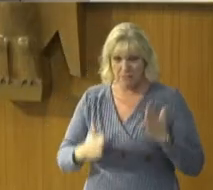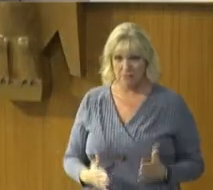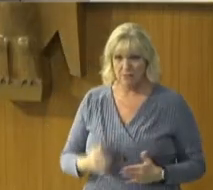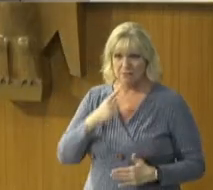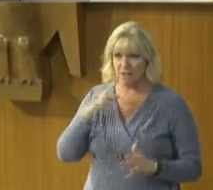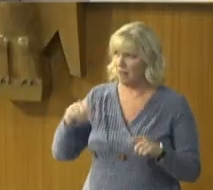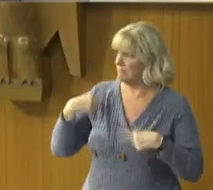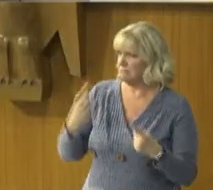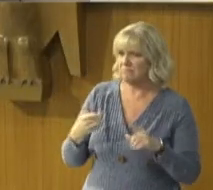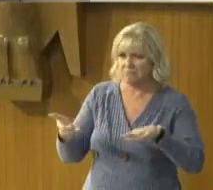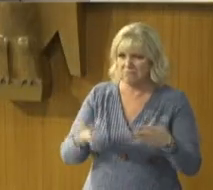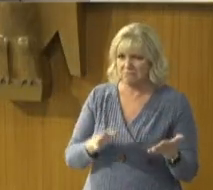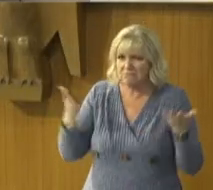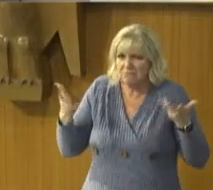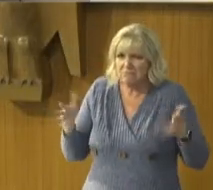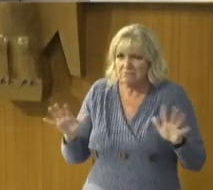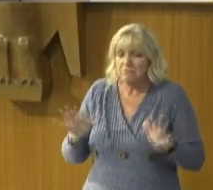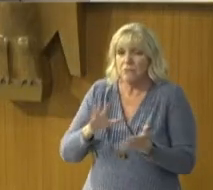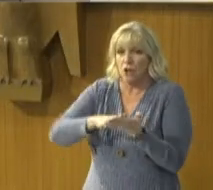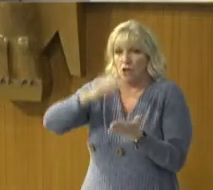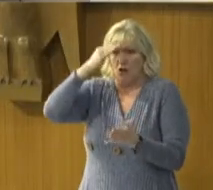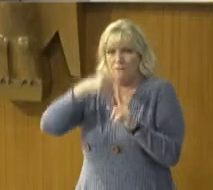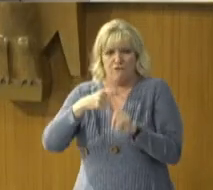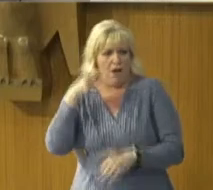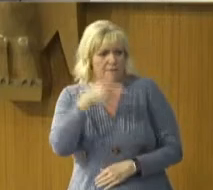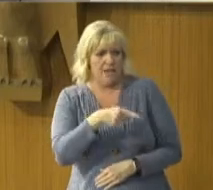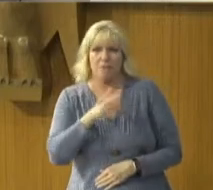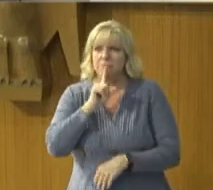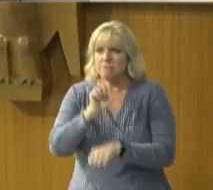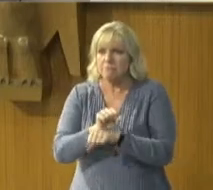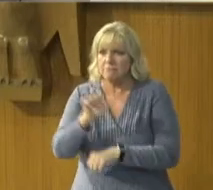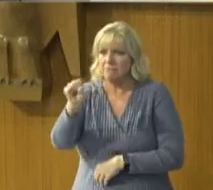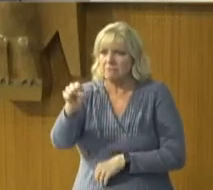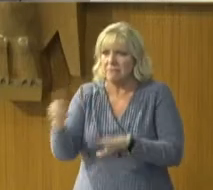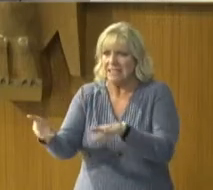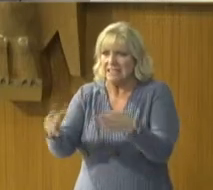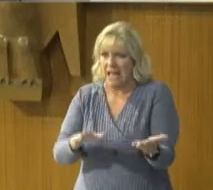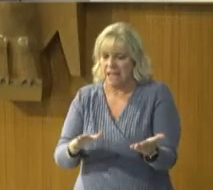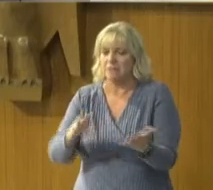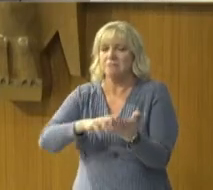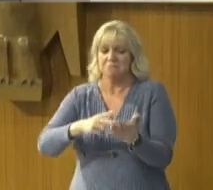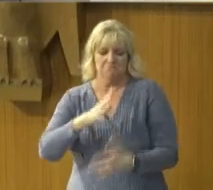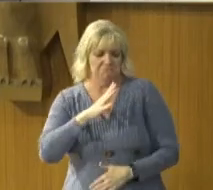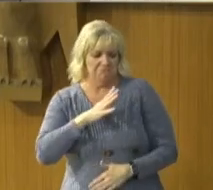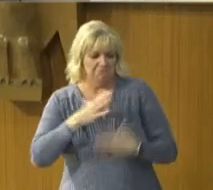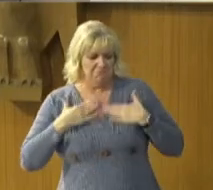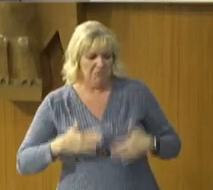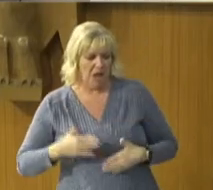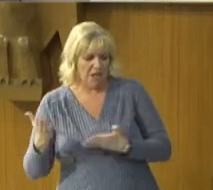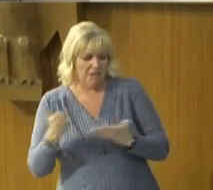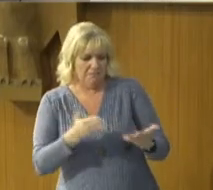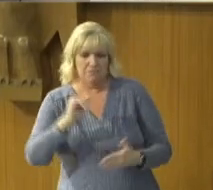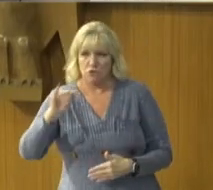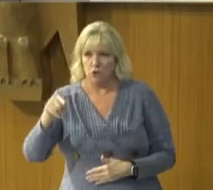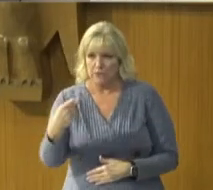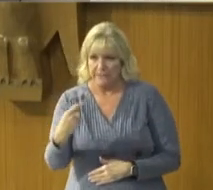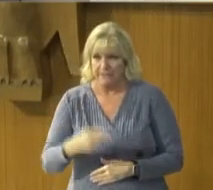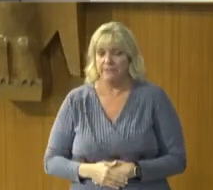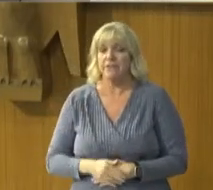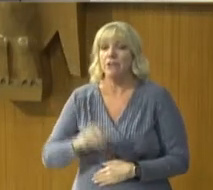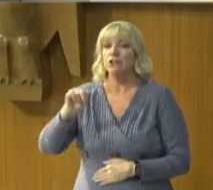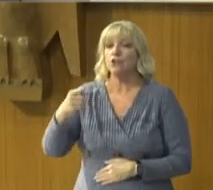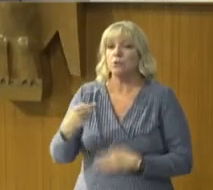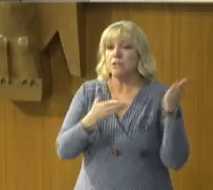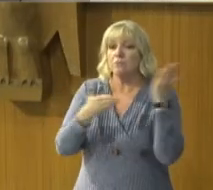some time. When he learned from a centurion that he was dead, he granted the body to Joseph. Then Joseph bought a linen